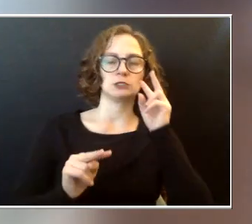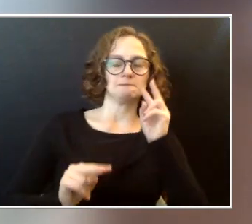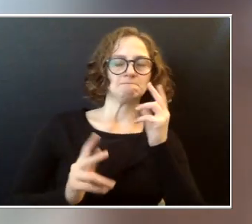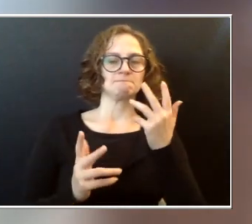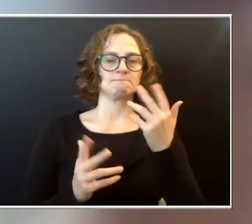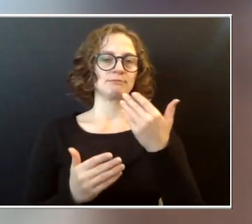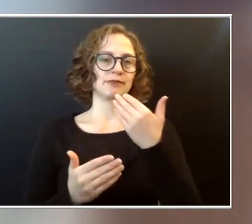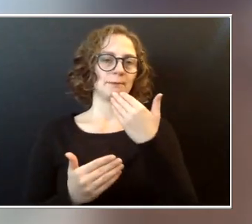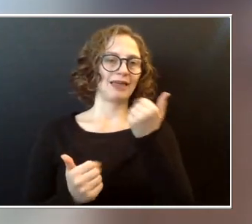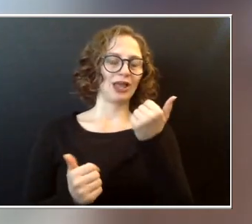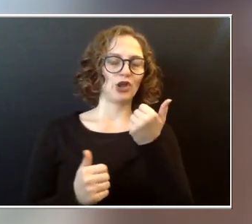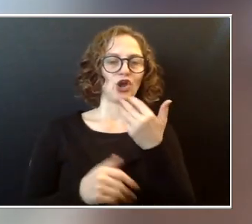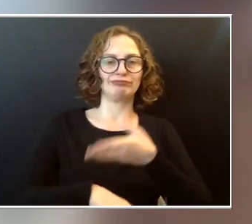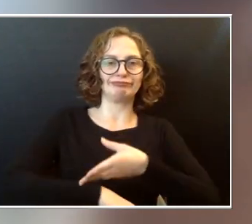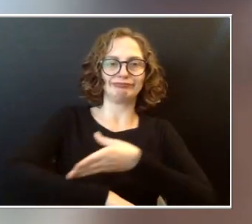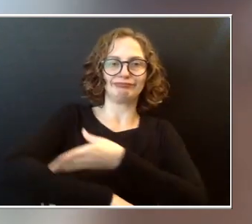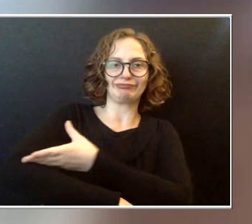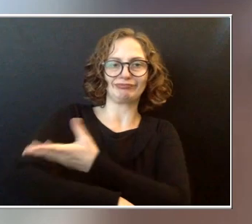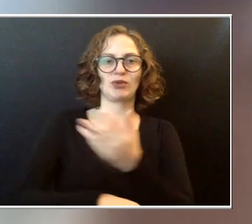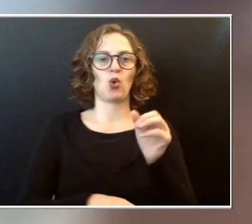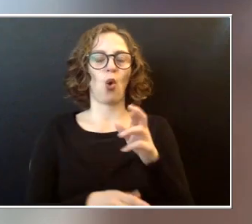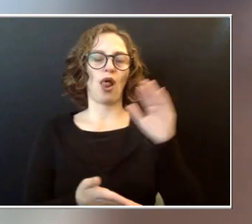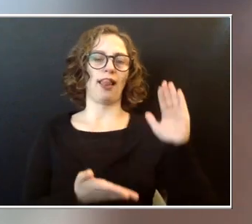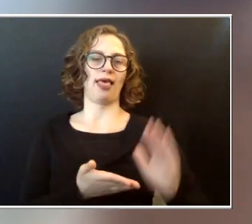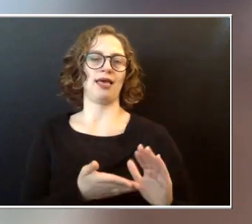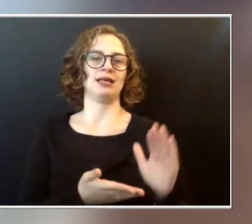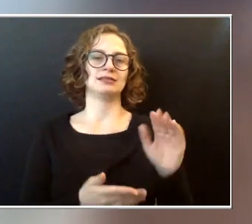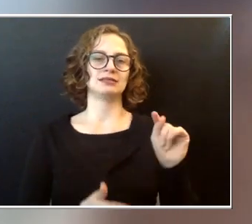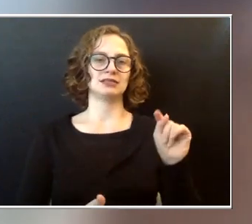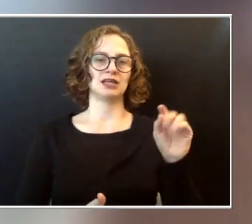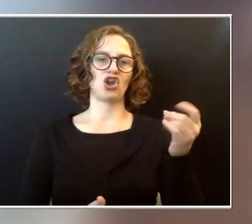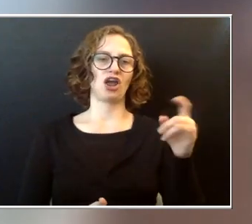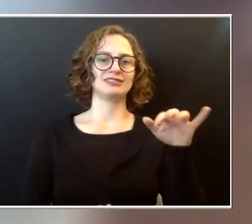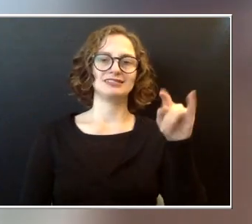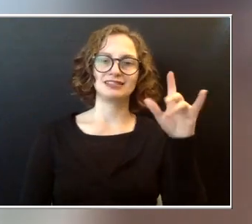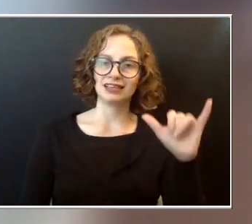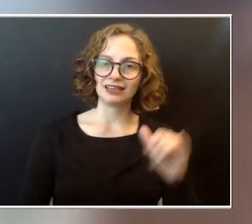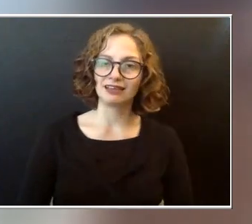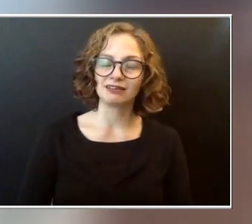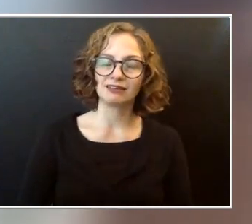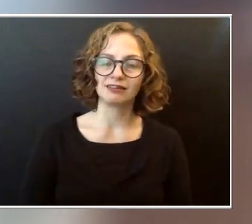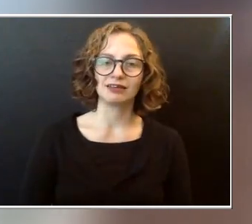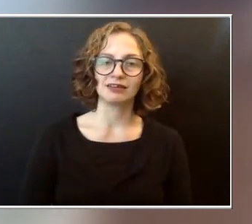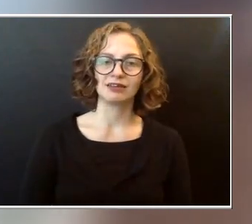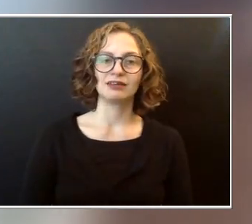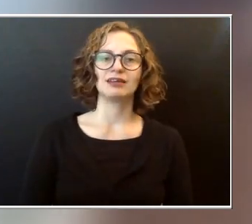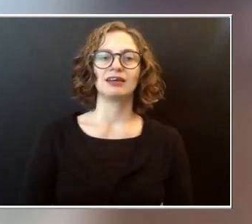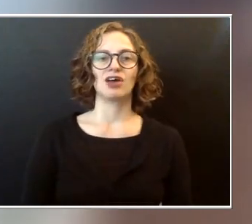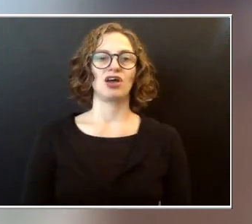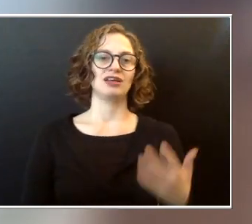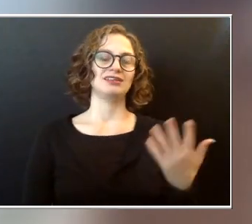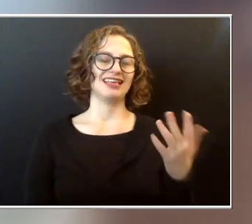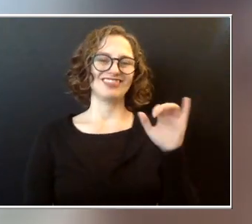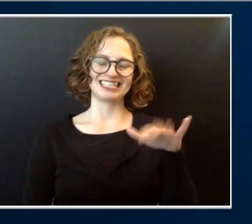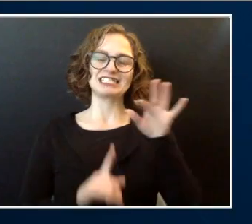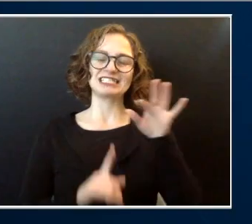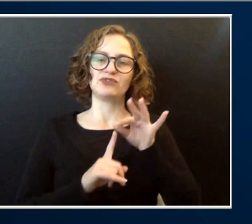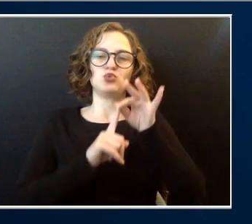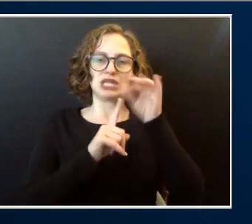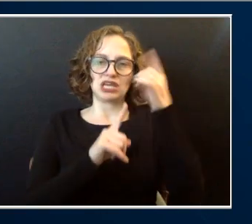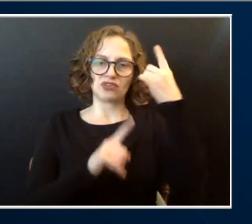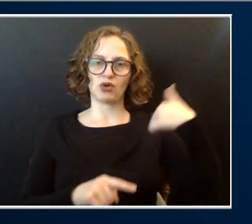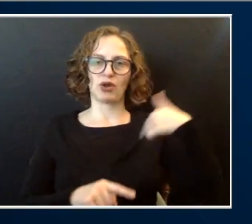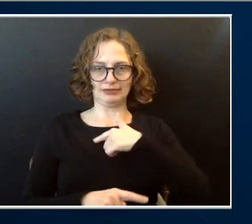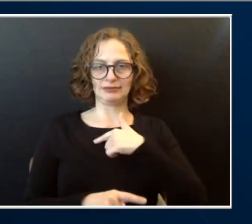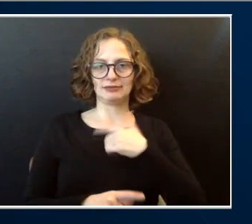or tailoring therapy for patients with triple-negative breast cancer. And often there's something that is unique to our cancer center. So Silvia,